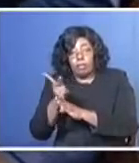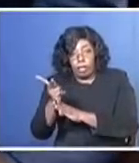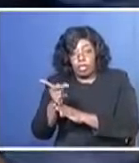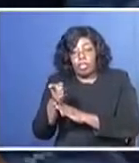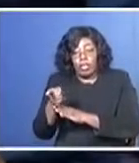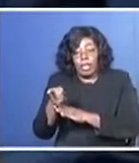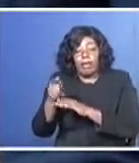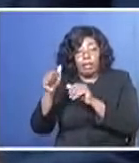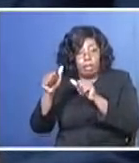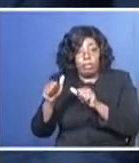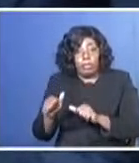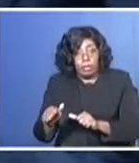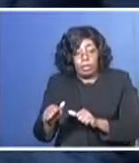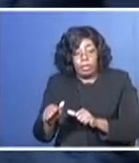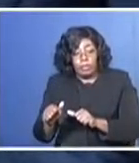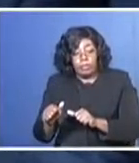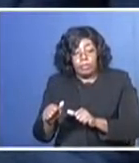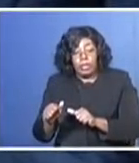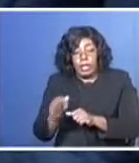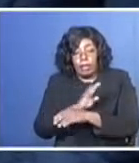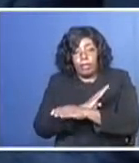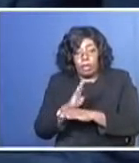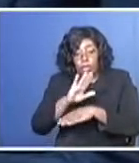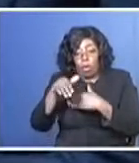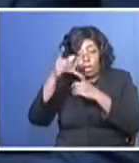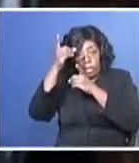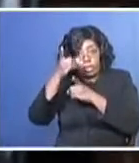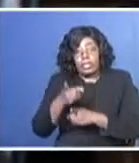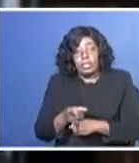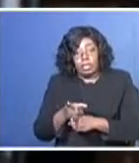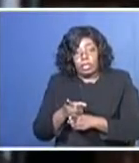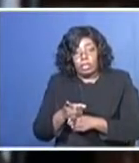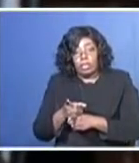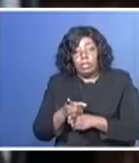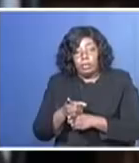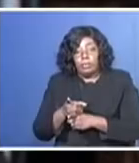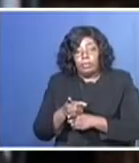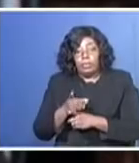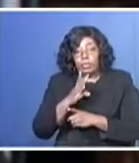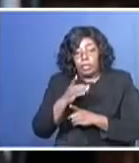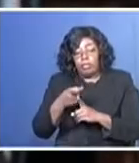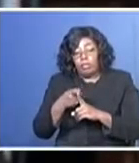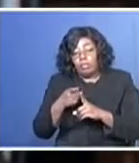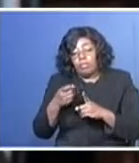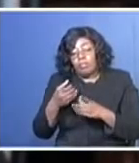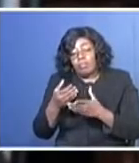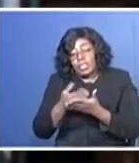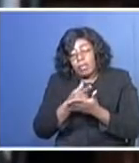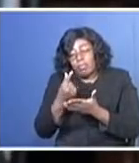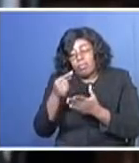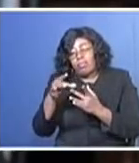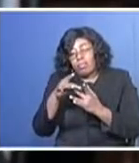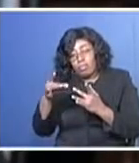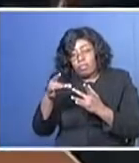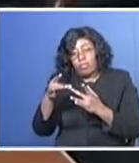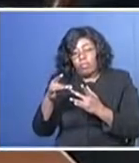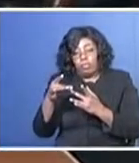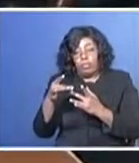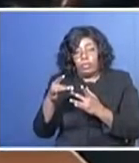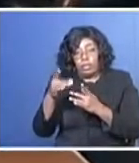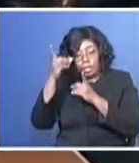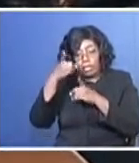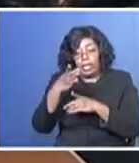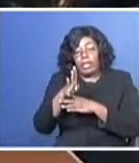a capable board, and a lot of the decisions that will be made, with few exceptions, will be made by the board itself.